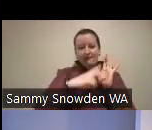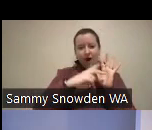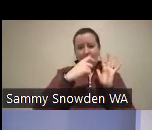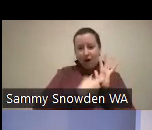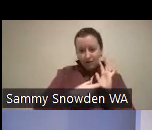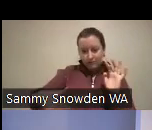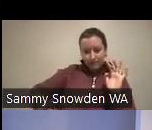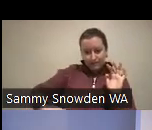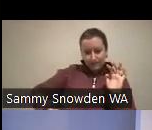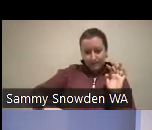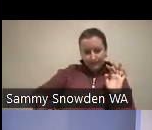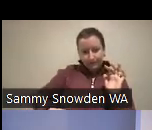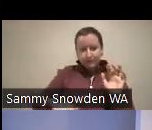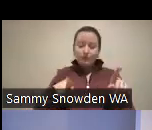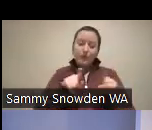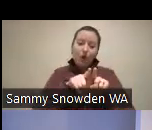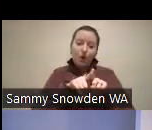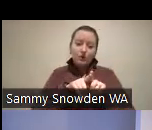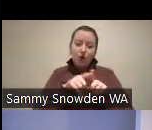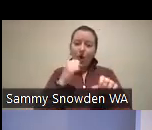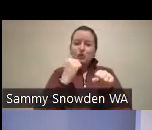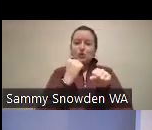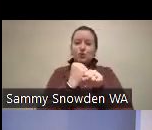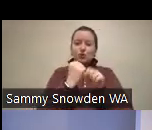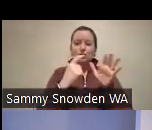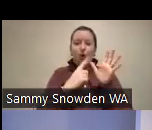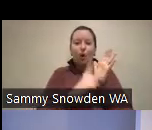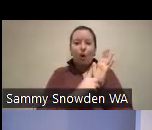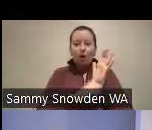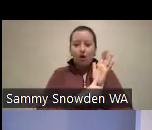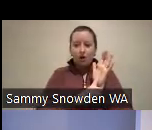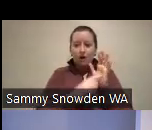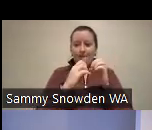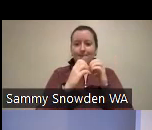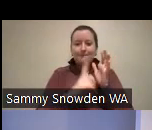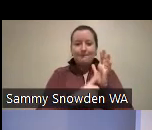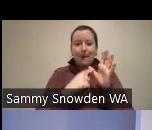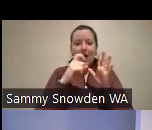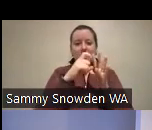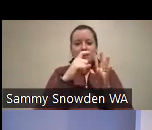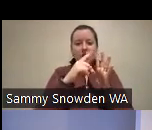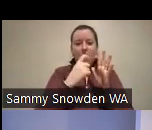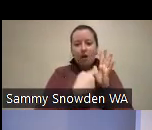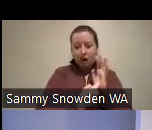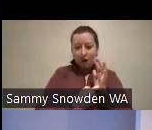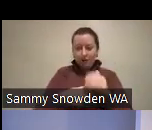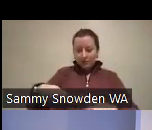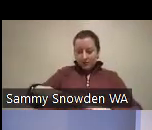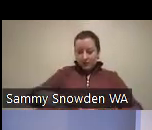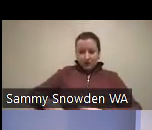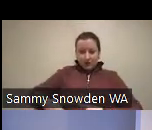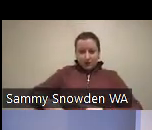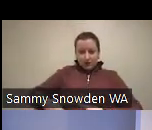with you that are in row 4, then it would be a good blend for you to use. If